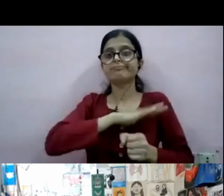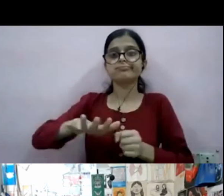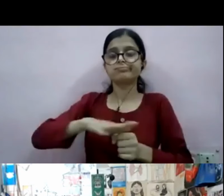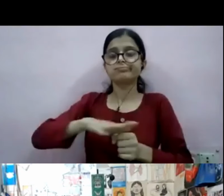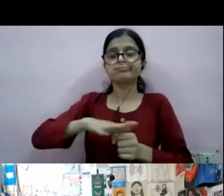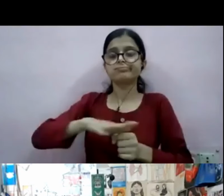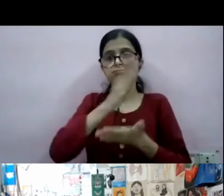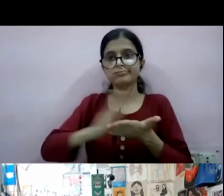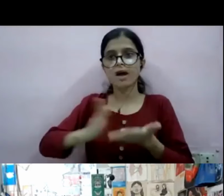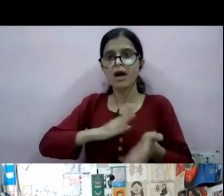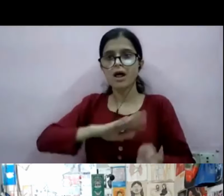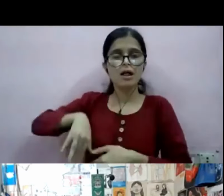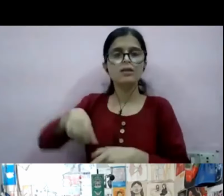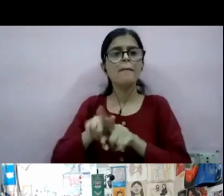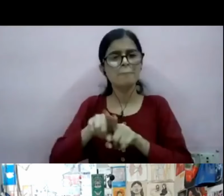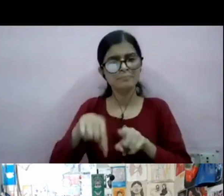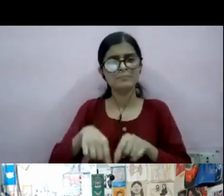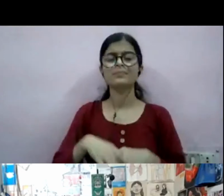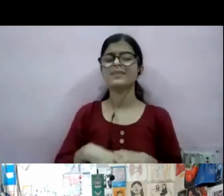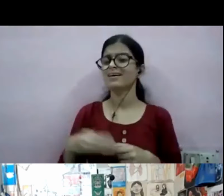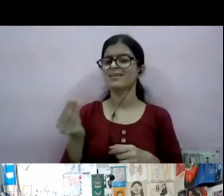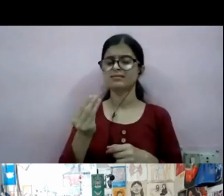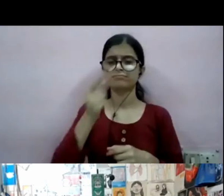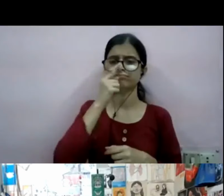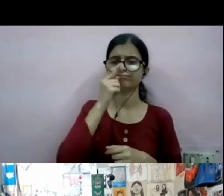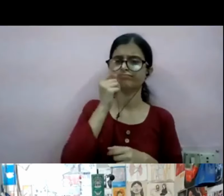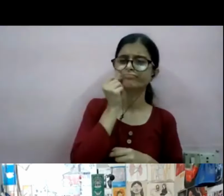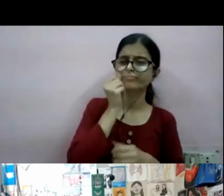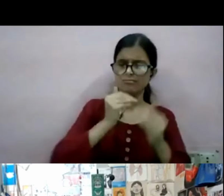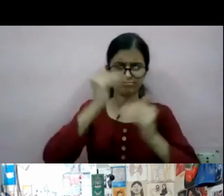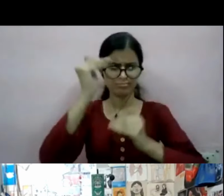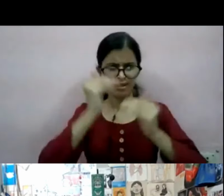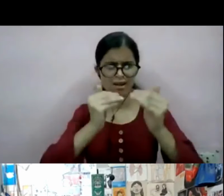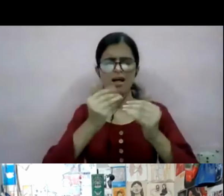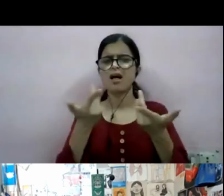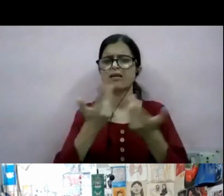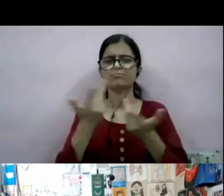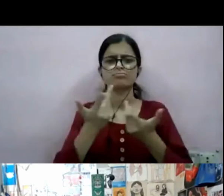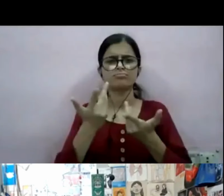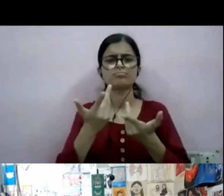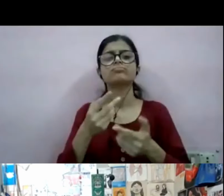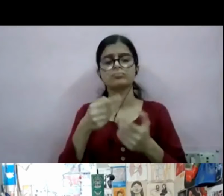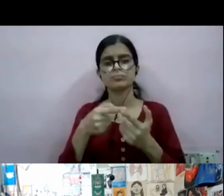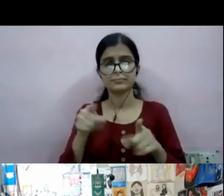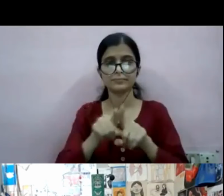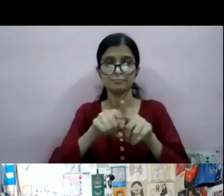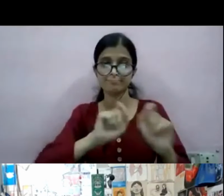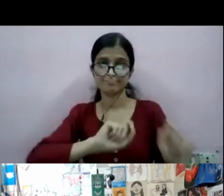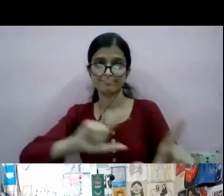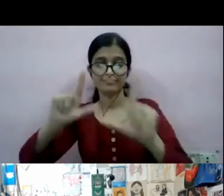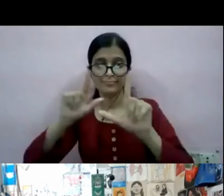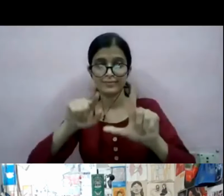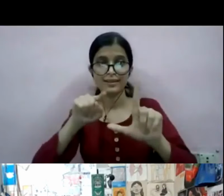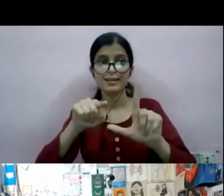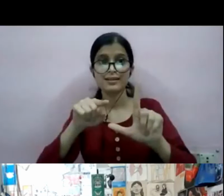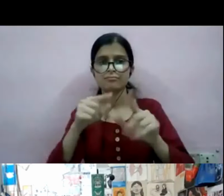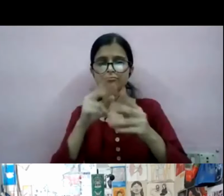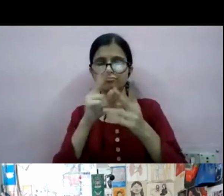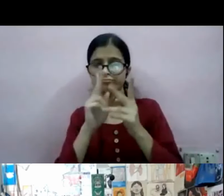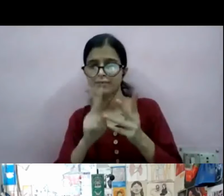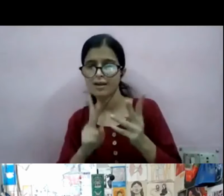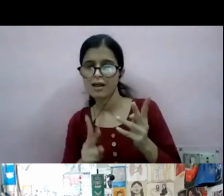to see how gender discrimination works, the statistics on this slide talk about differences in terms